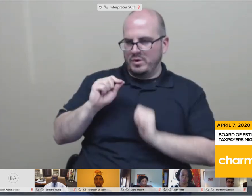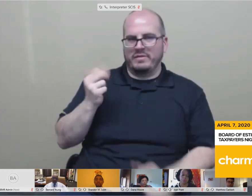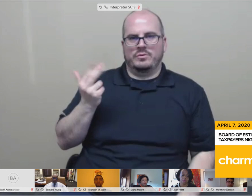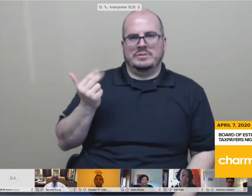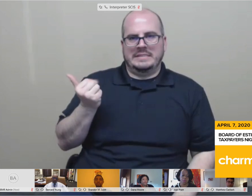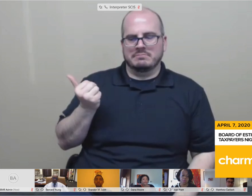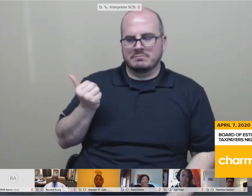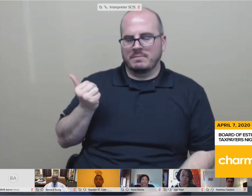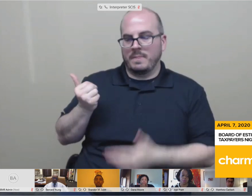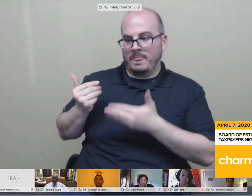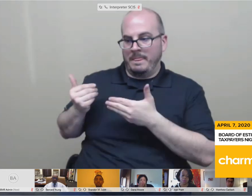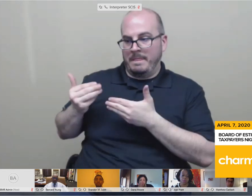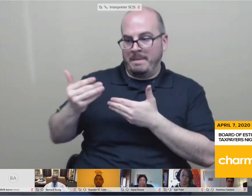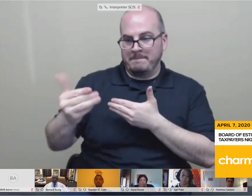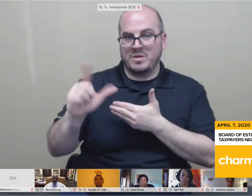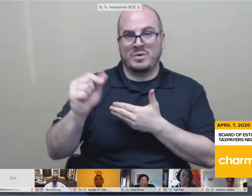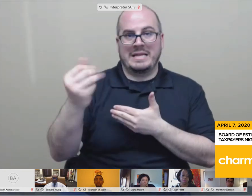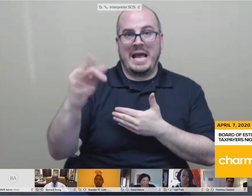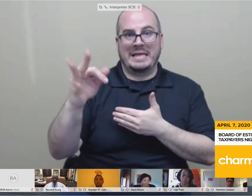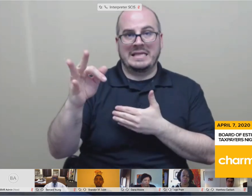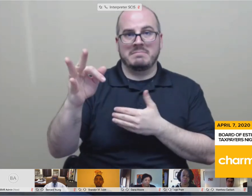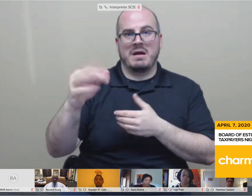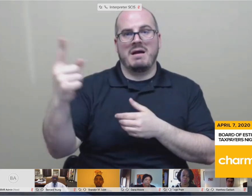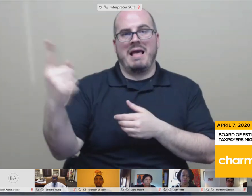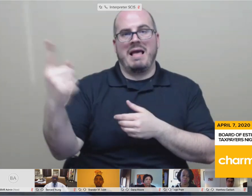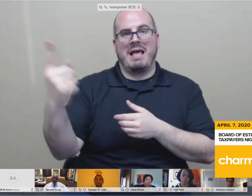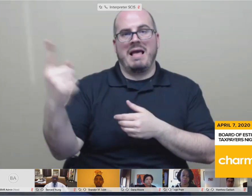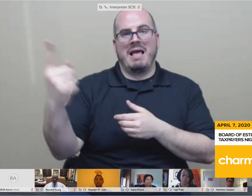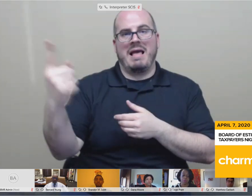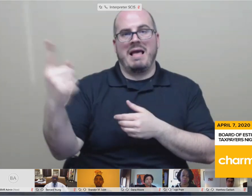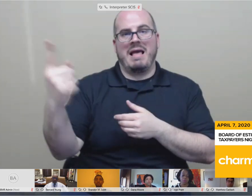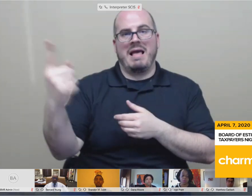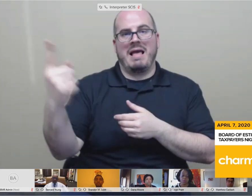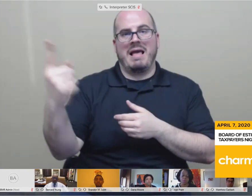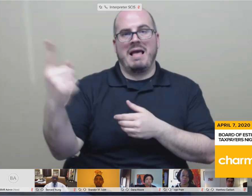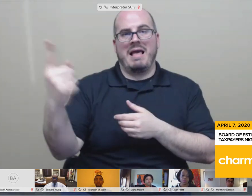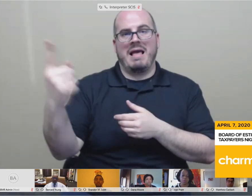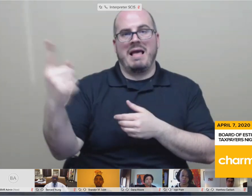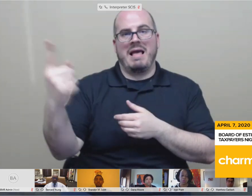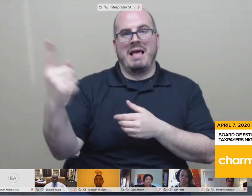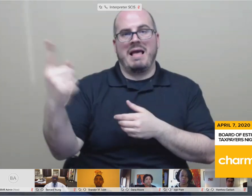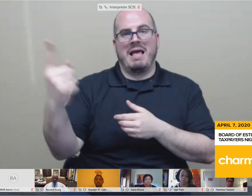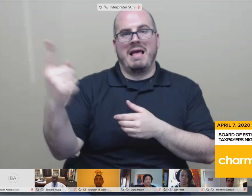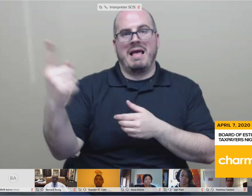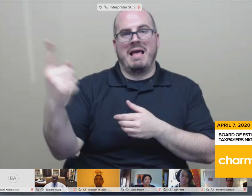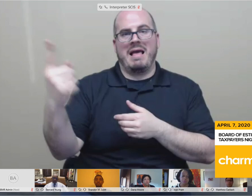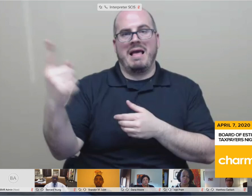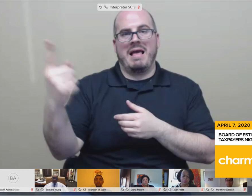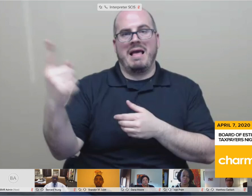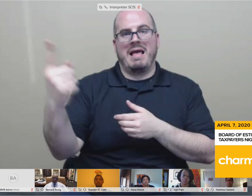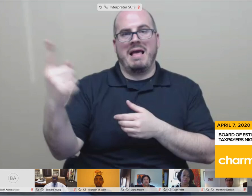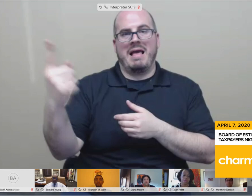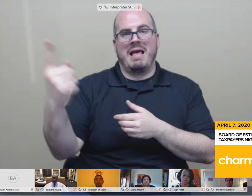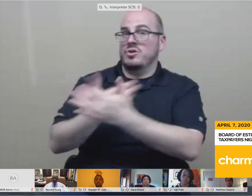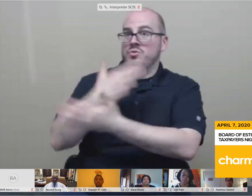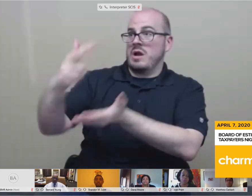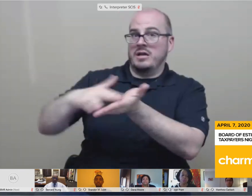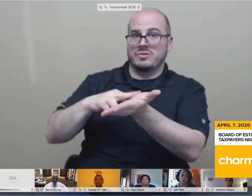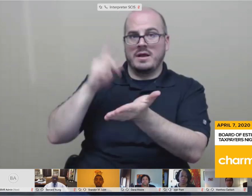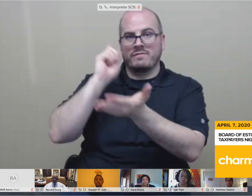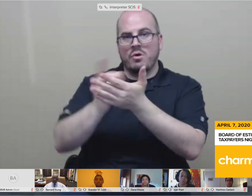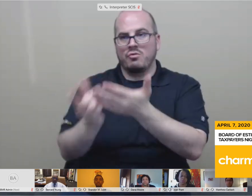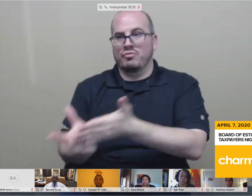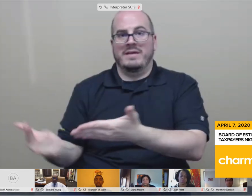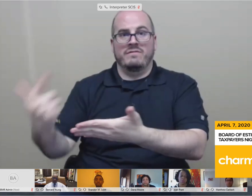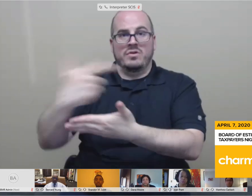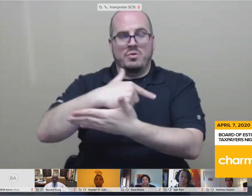so in 2019, about halfway through that period, we paused, and we actually have a new contract now to refresh the plan. And I can tell